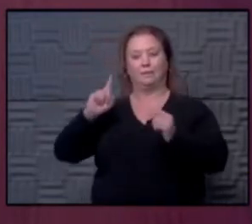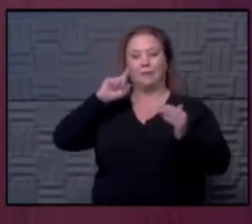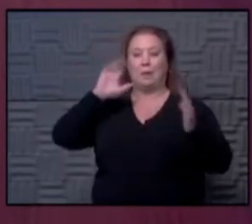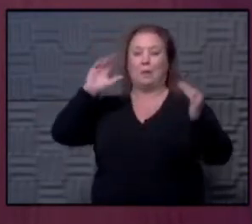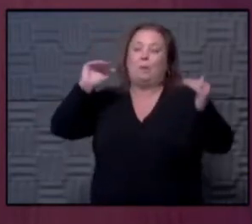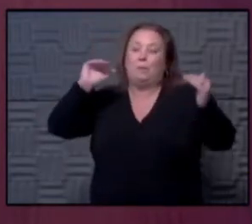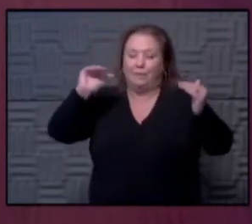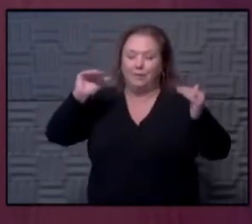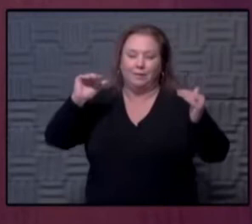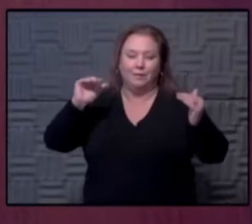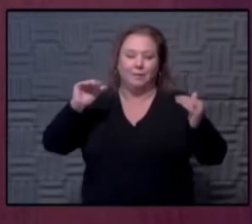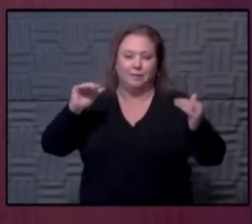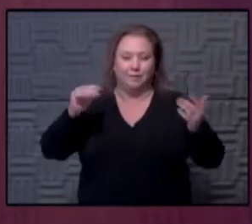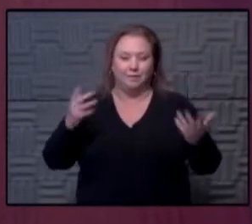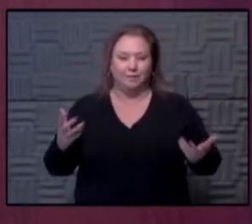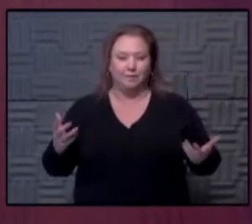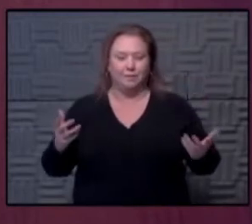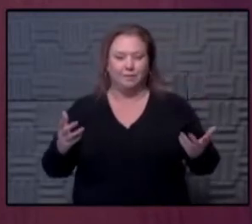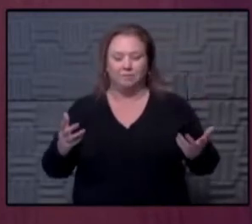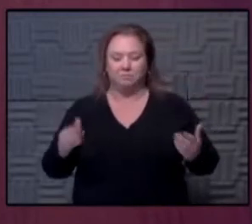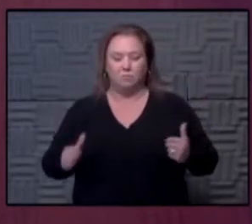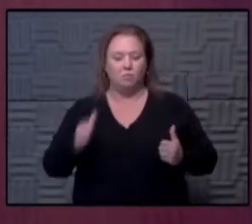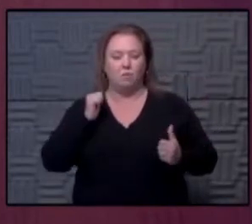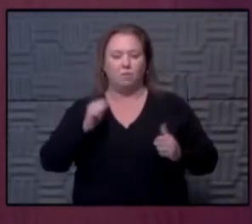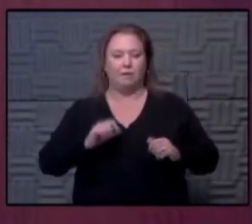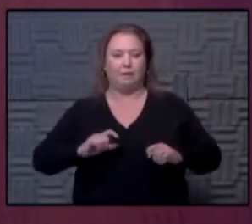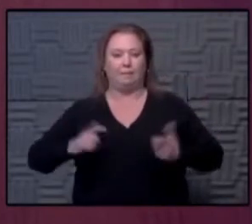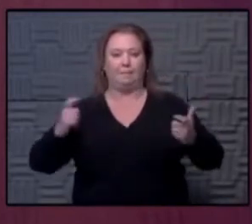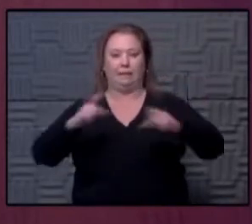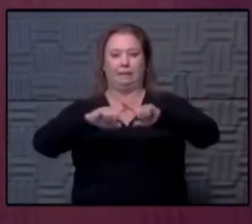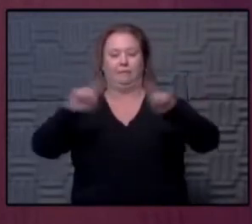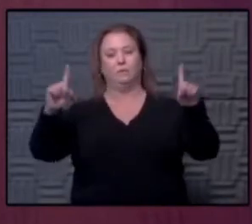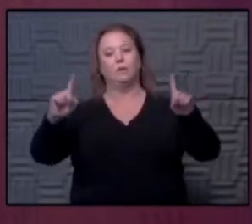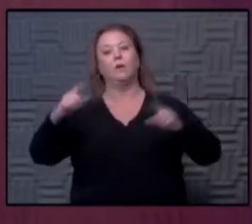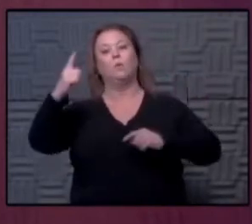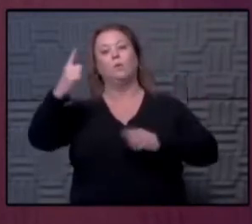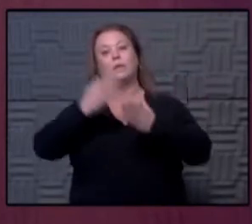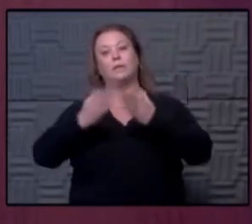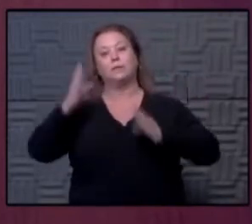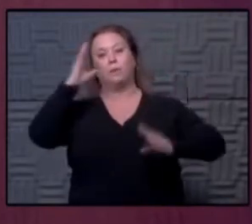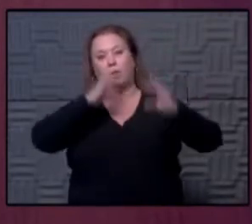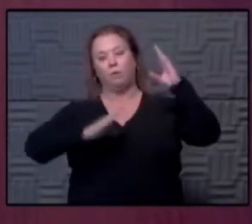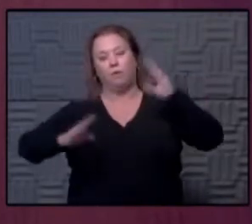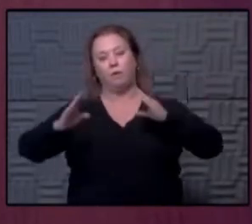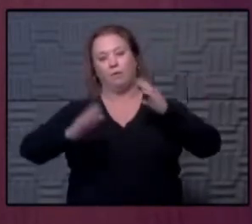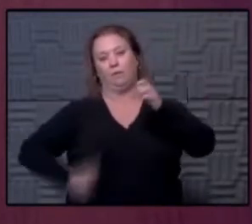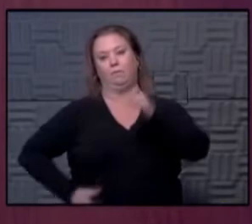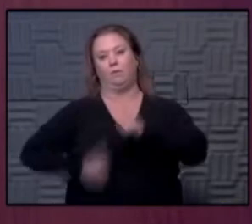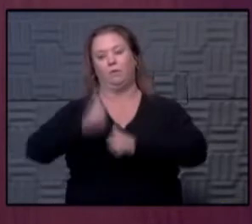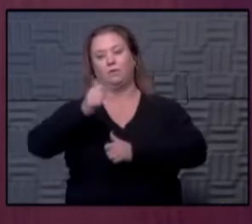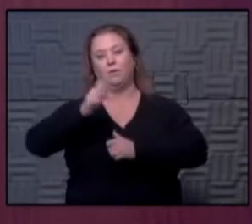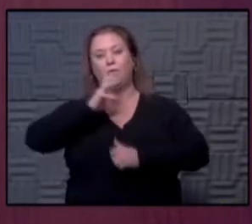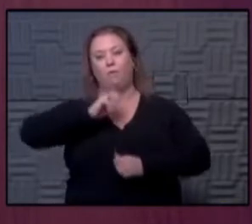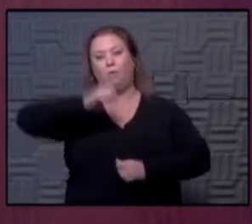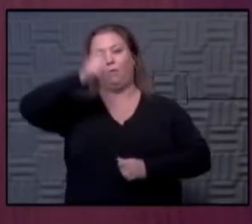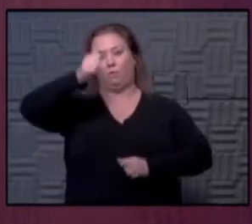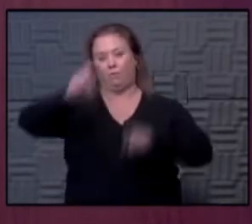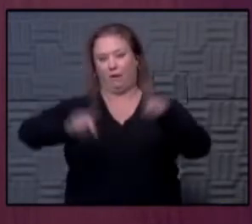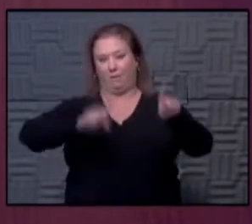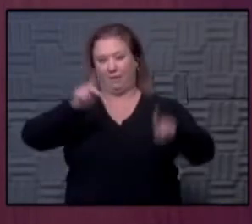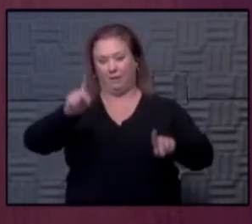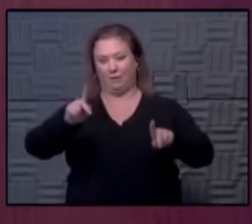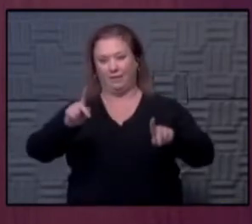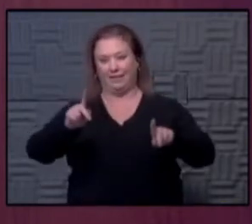promise that there won't be big differences. And of course, one of the things we worry about the most is the older population. Will they have the